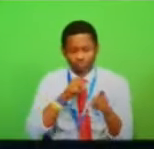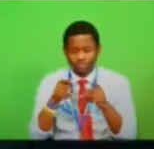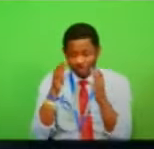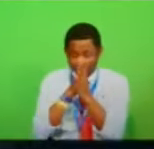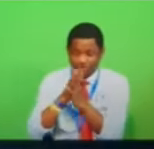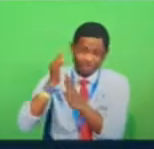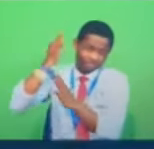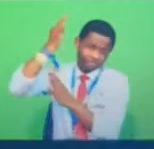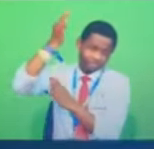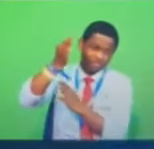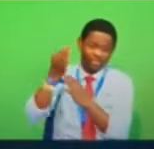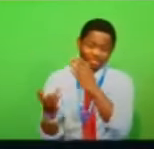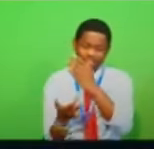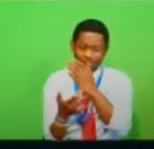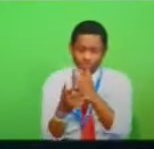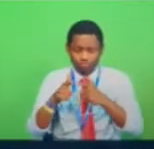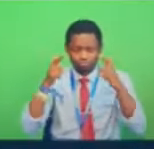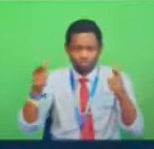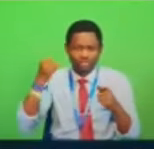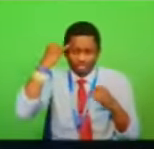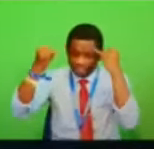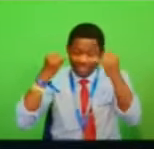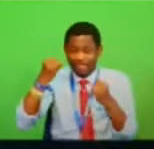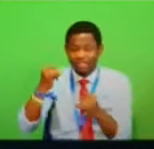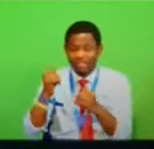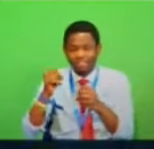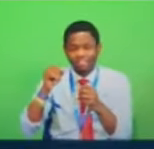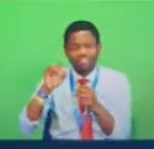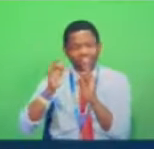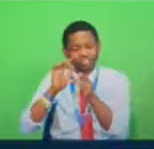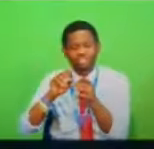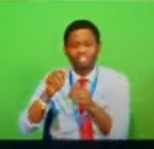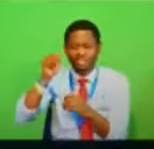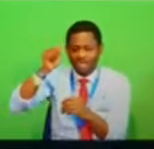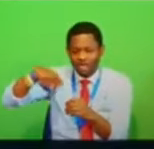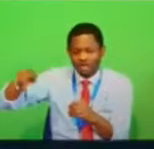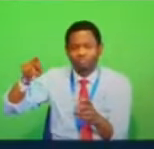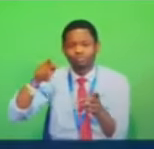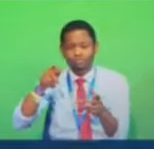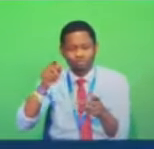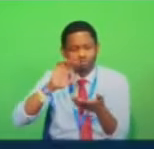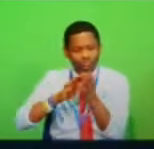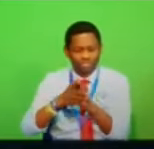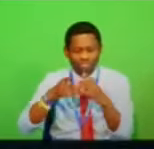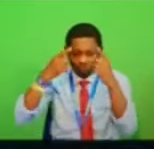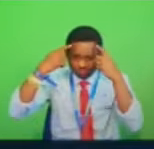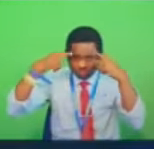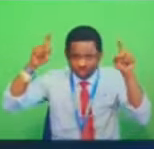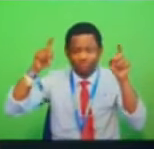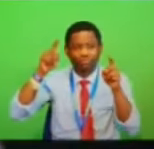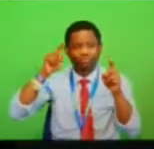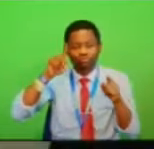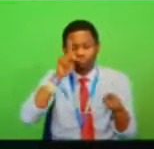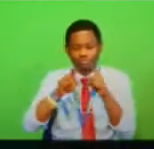generation and the apps that will be globally popular will be a product of Church of Pentecost technical teams.